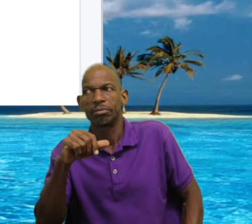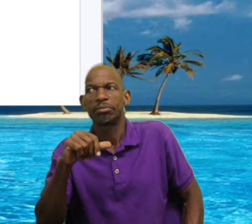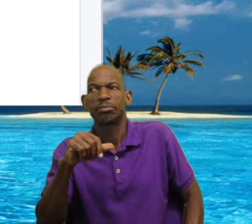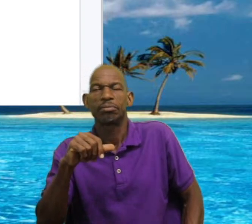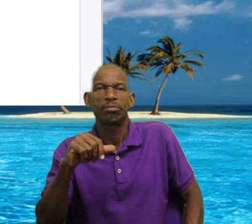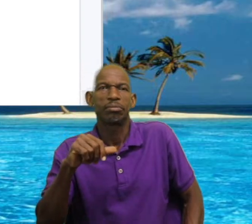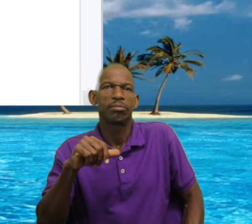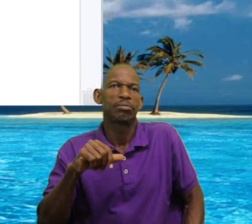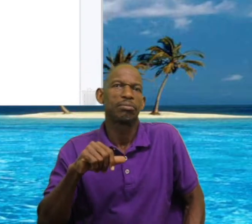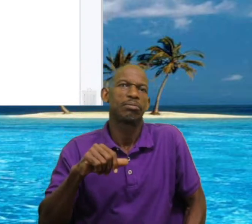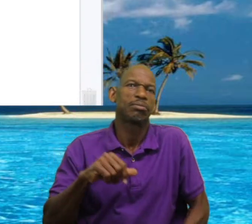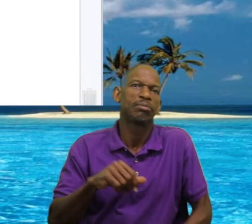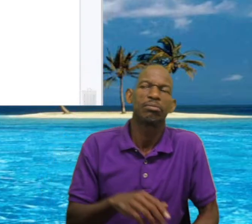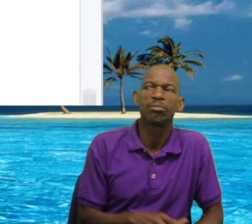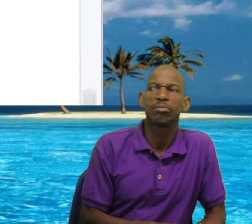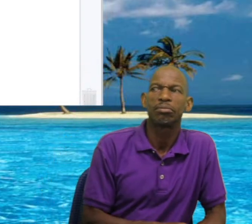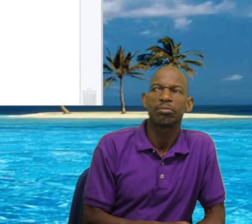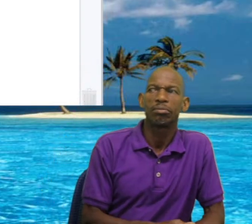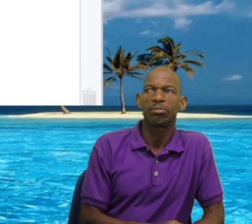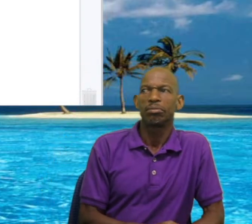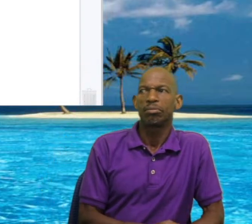girl.